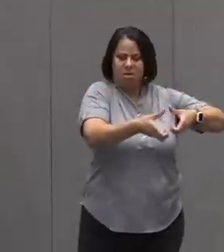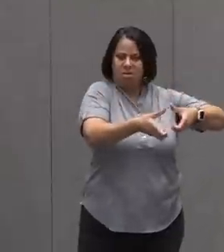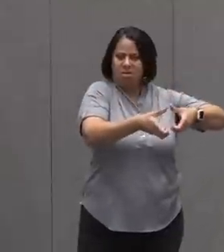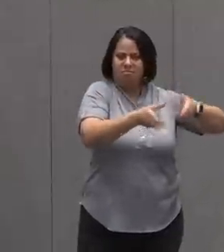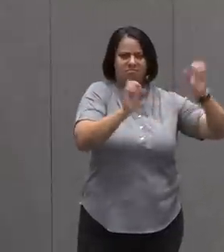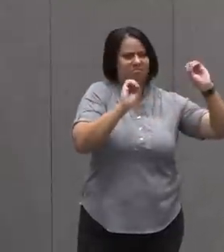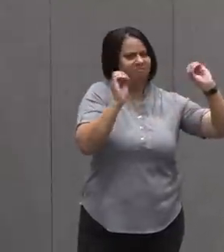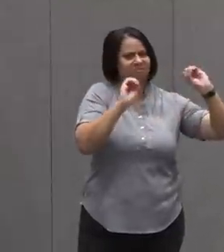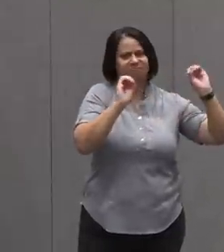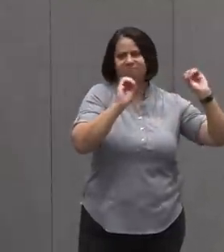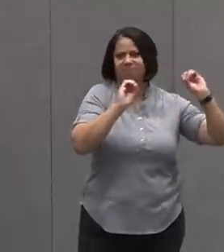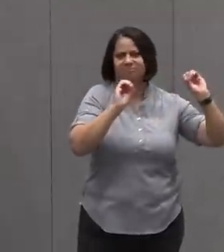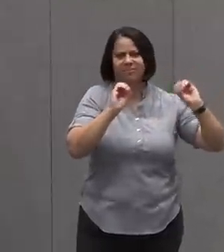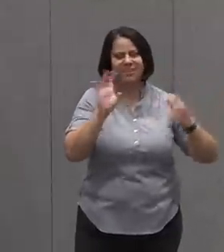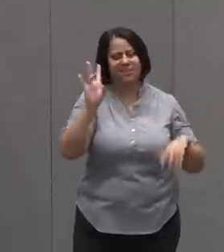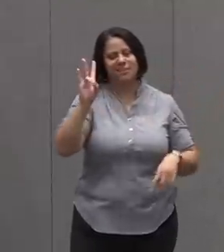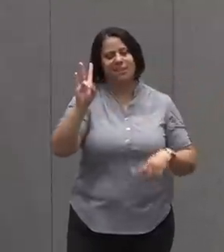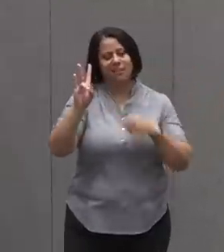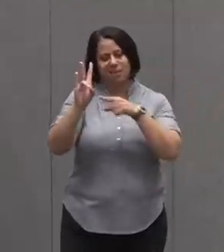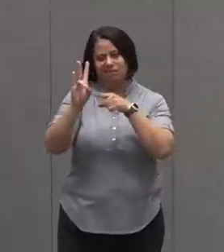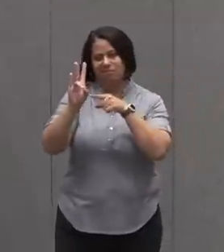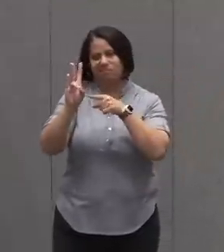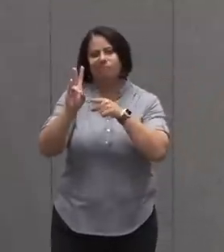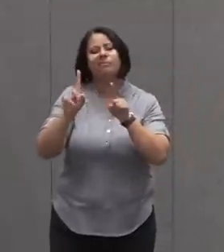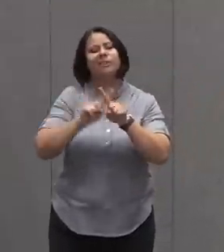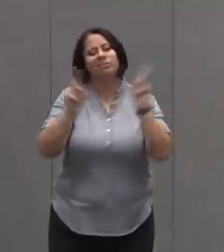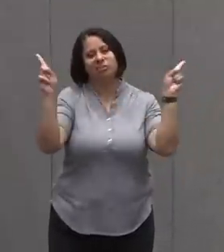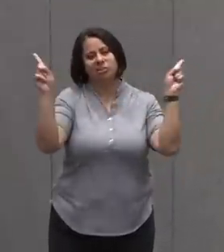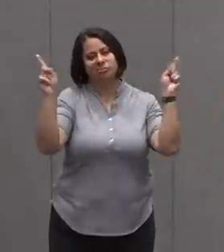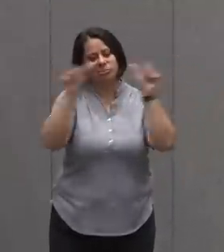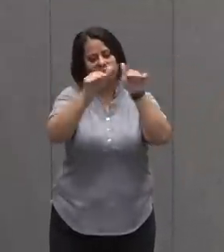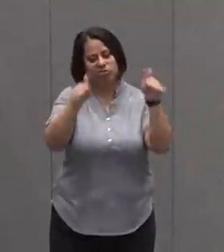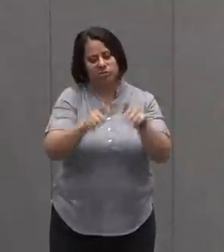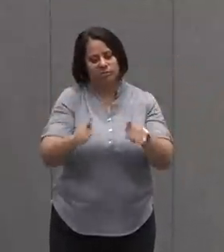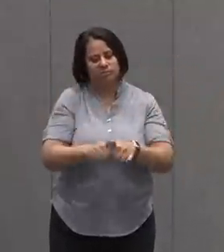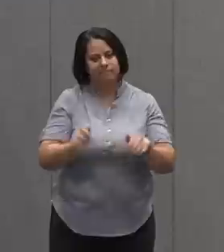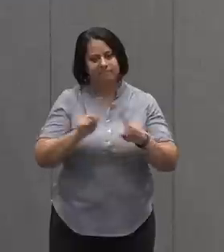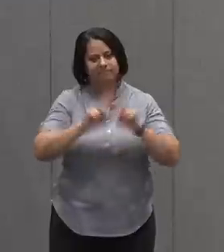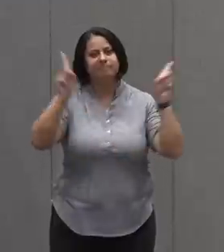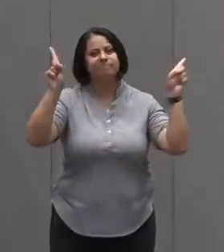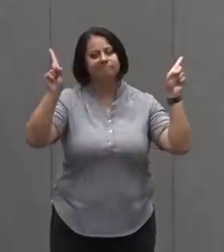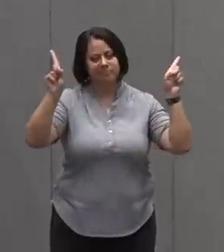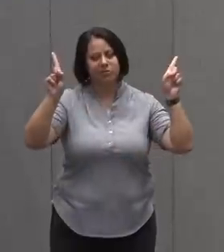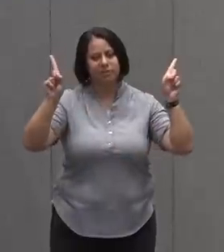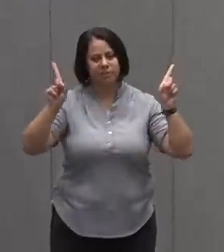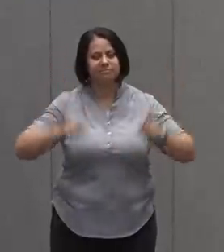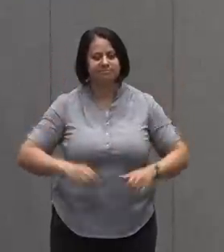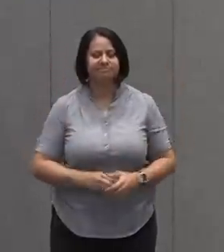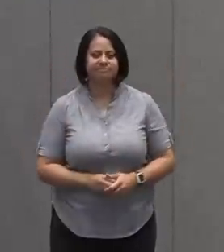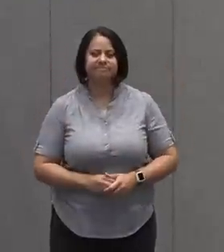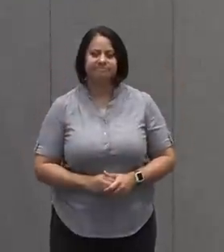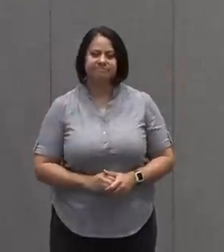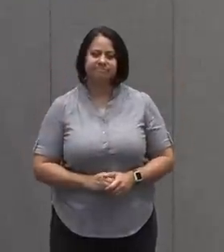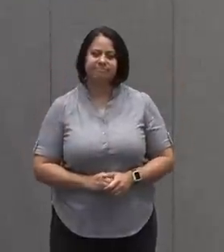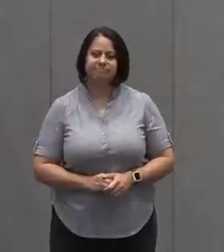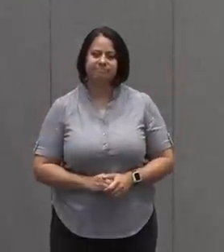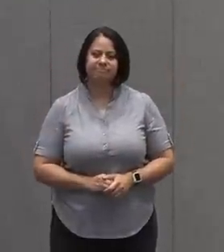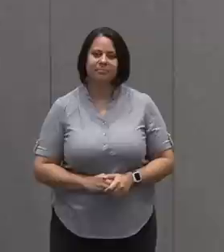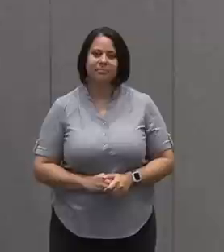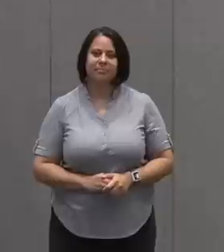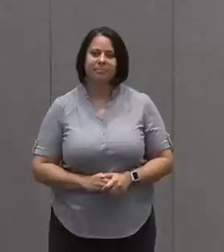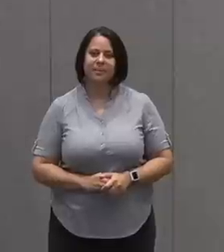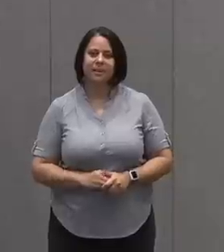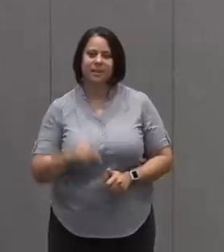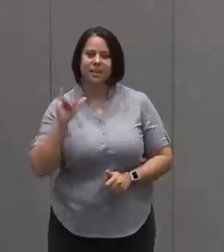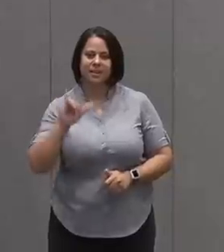That 7's not going to belong because it doesn't have the right shape. The hearts are what are the hearts and the heart-like shapes